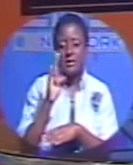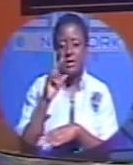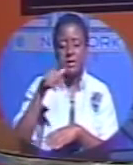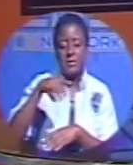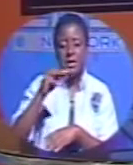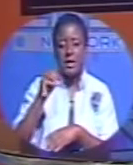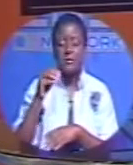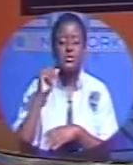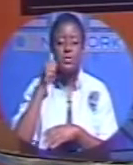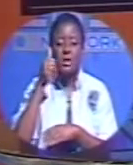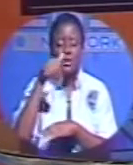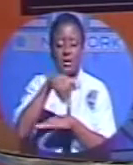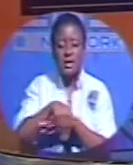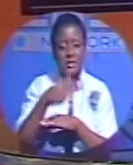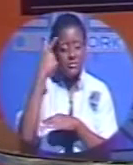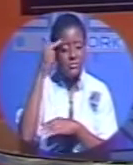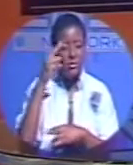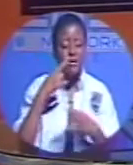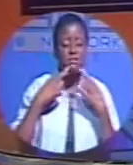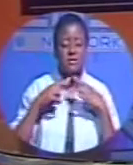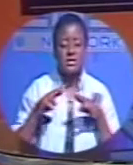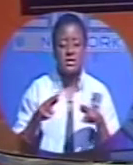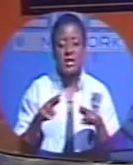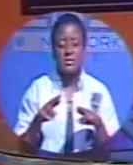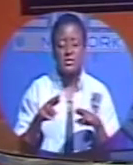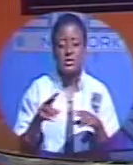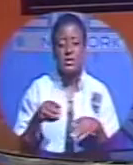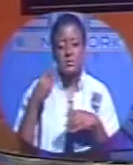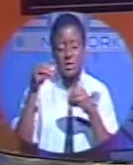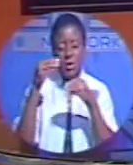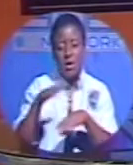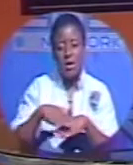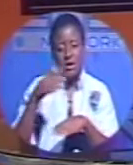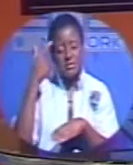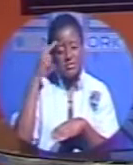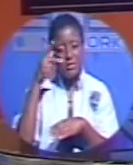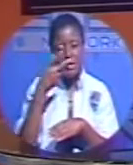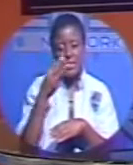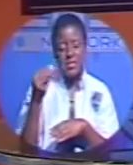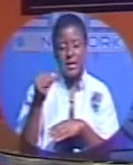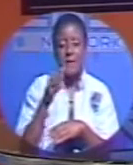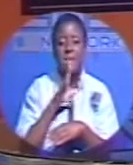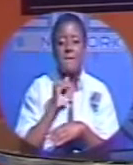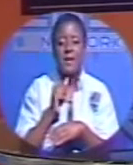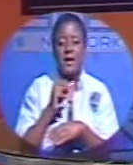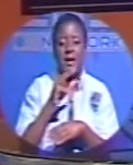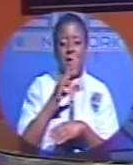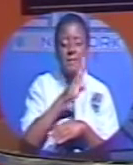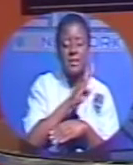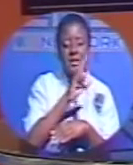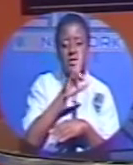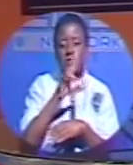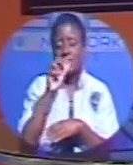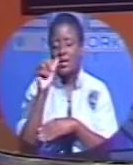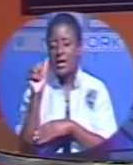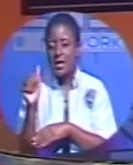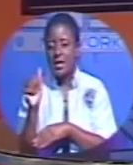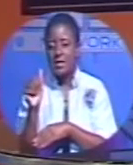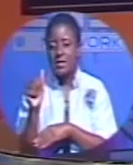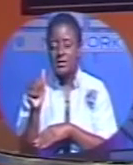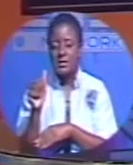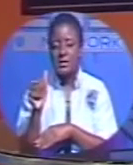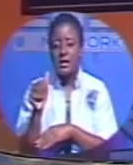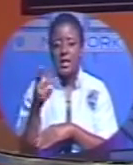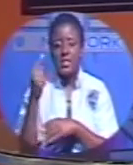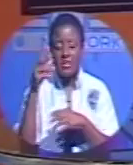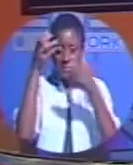Hotel for a reception being put on in their honor by the B3As. For B3As boss Mike Sands, the performance of this year's team, in his